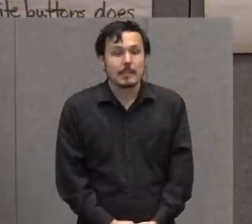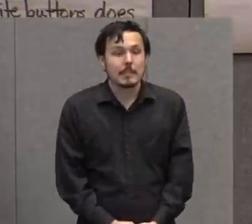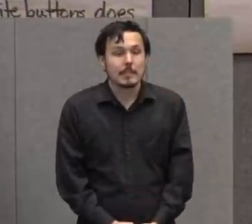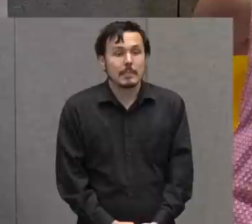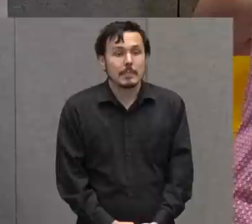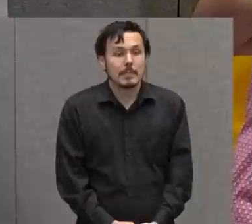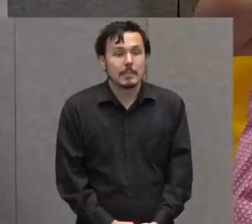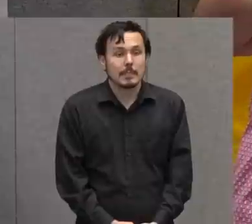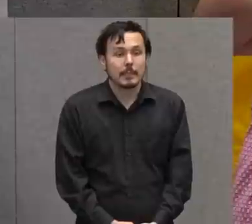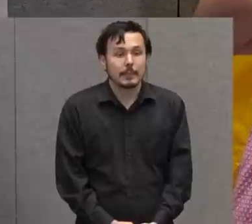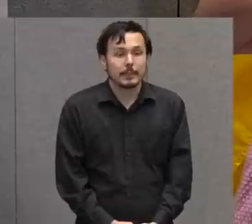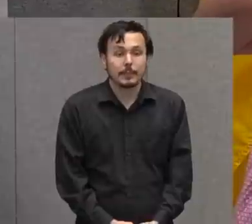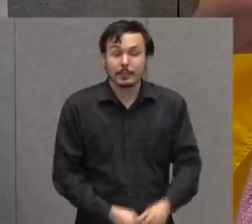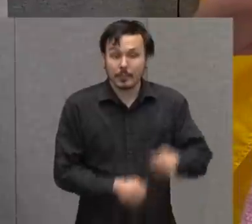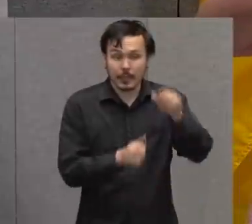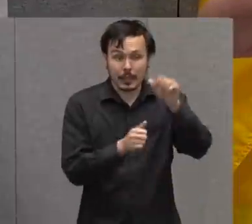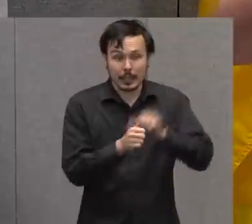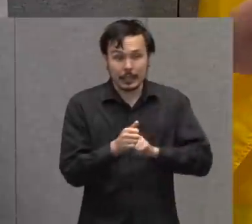side,